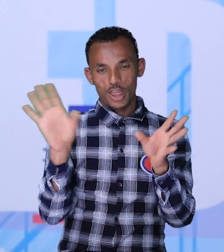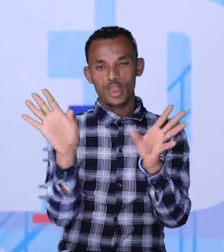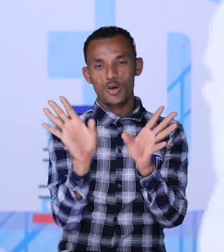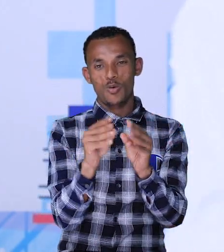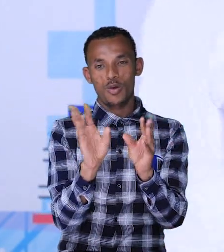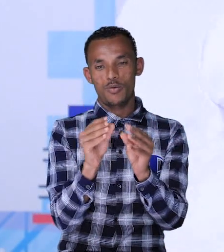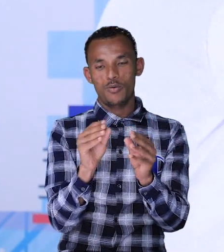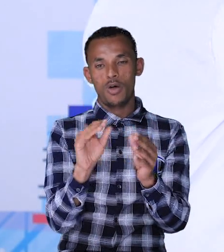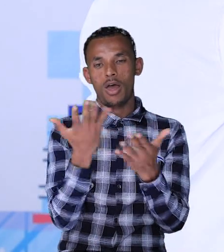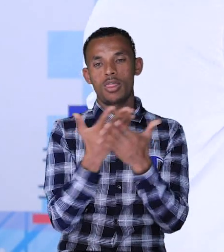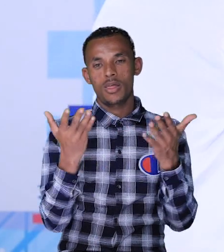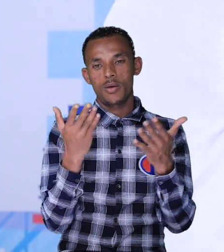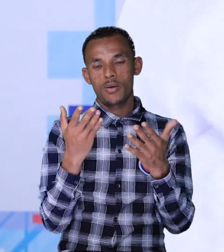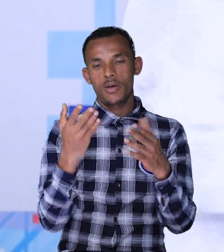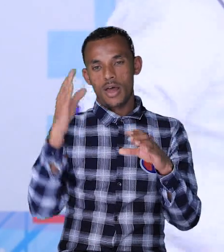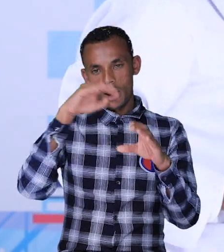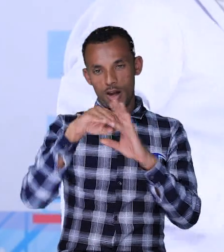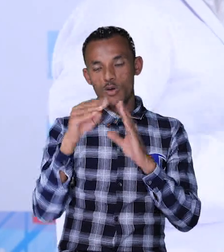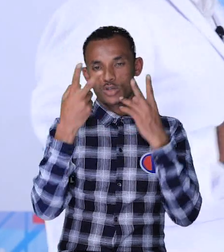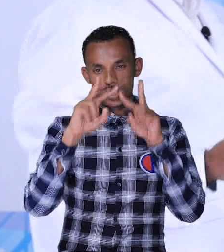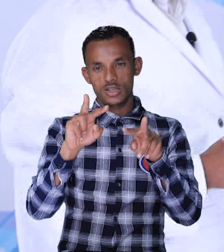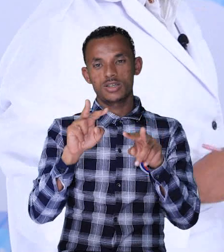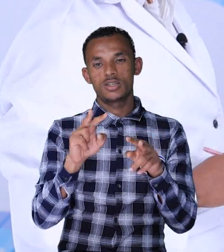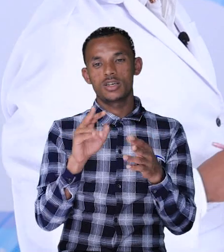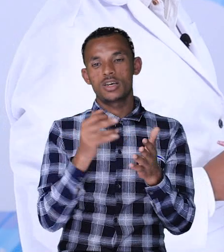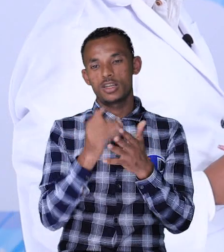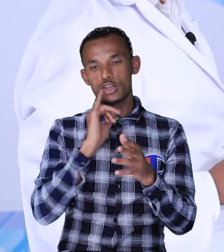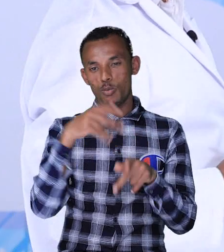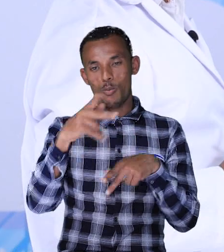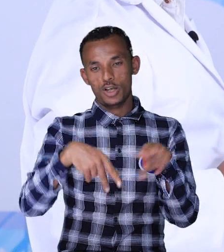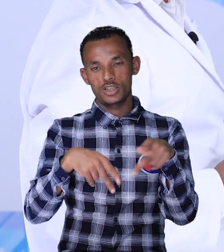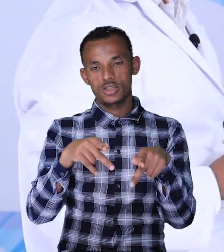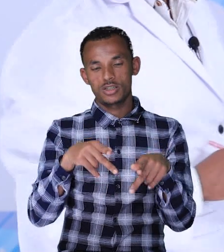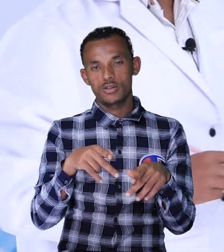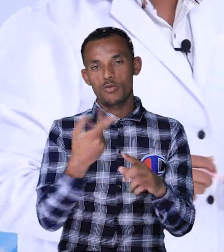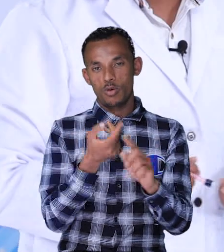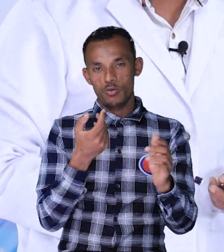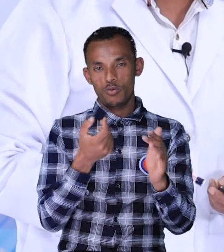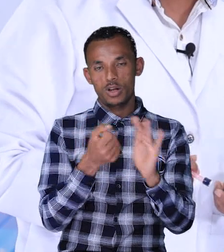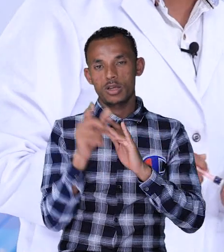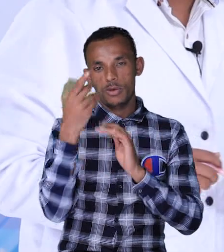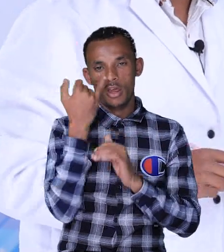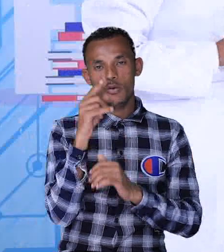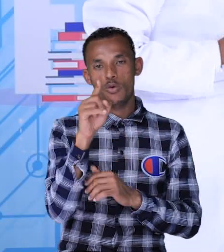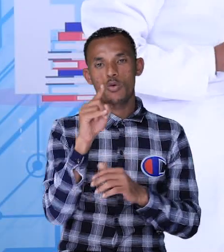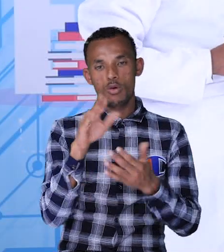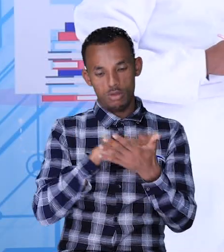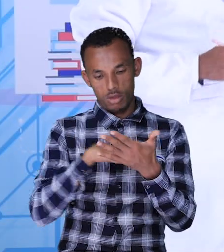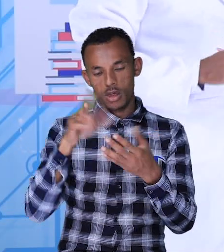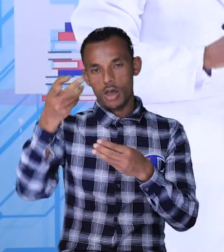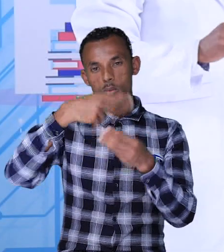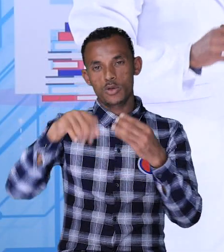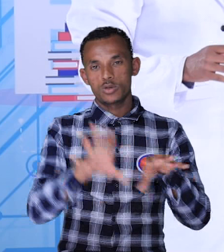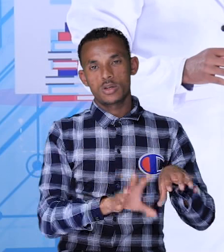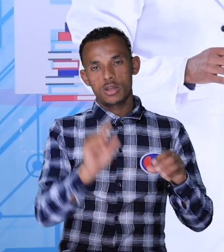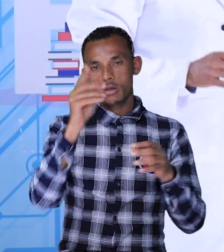of items under consideration as it's a population. For example, if you are studying about students